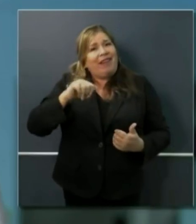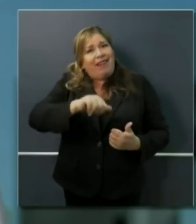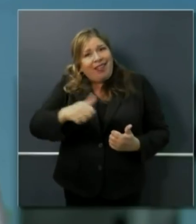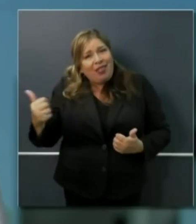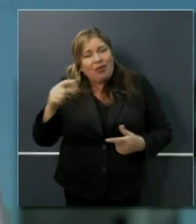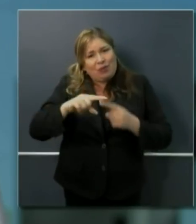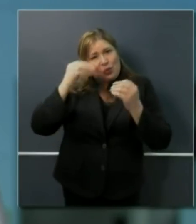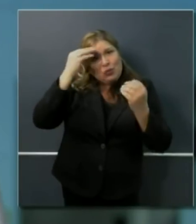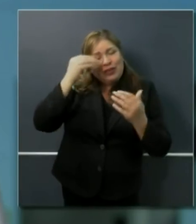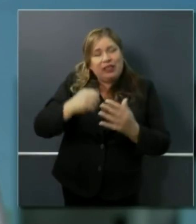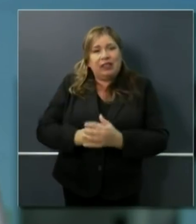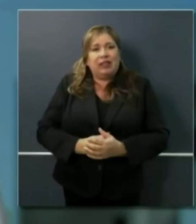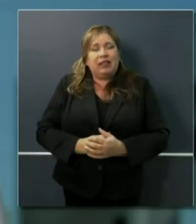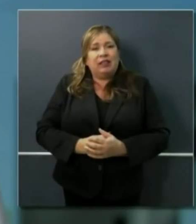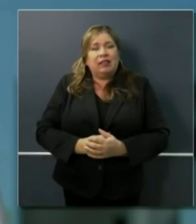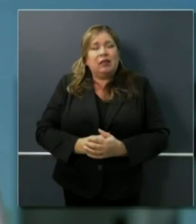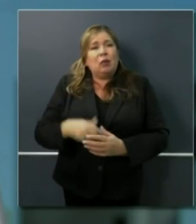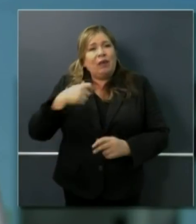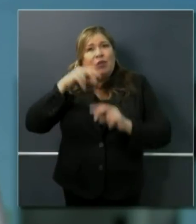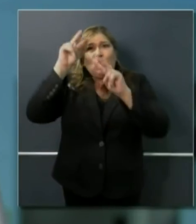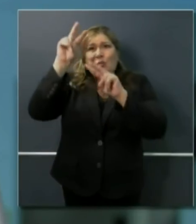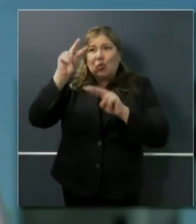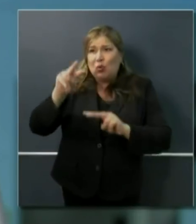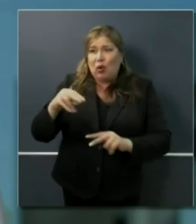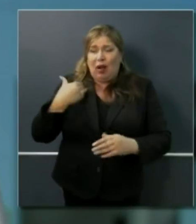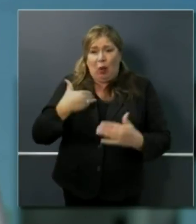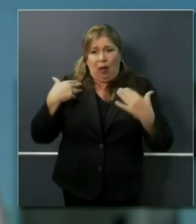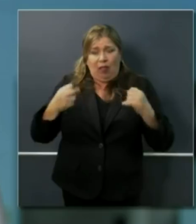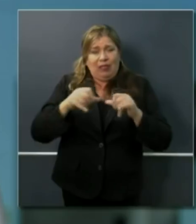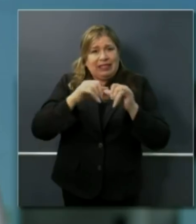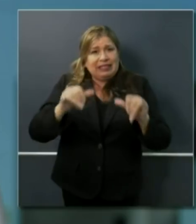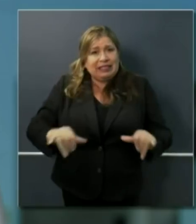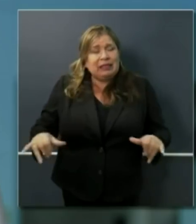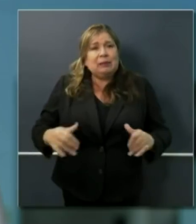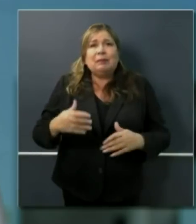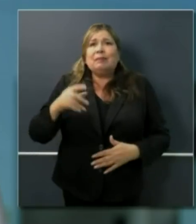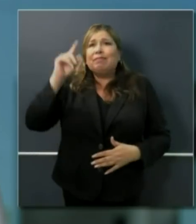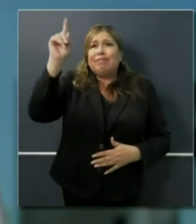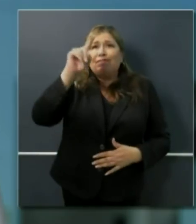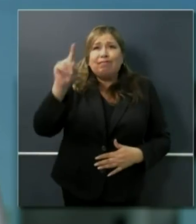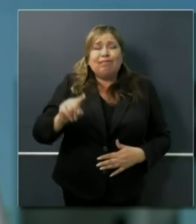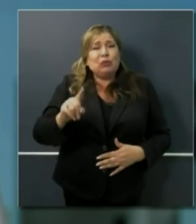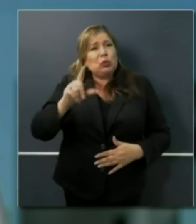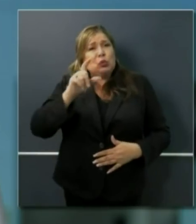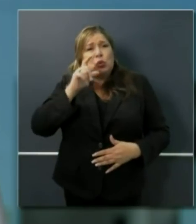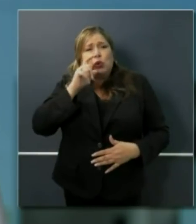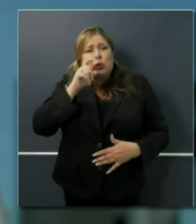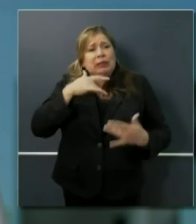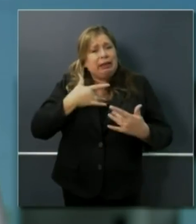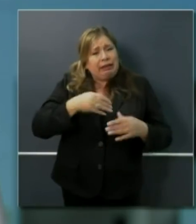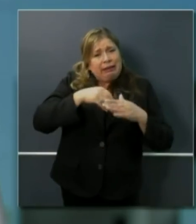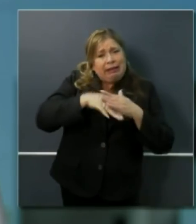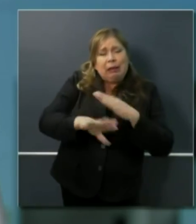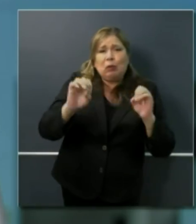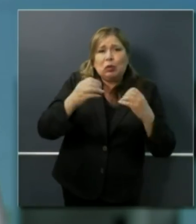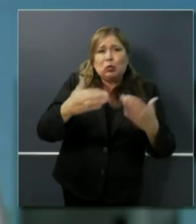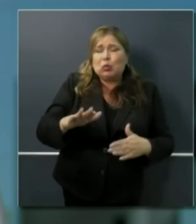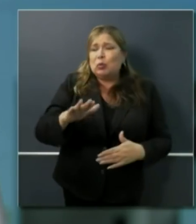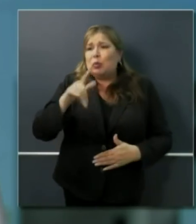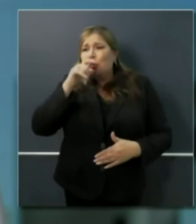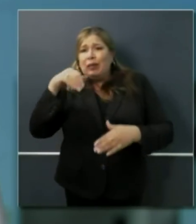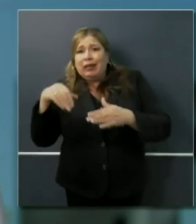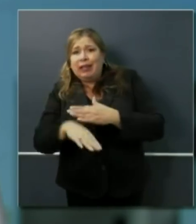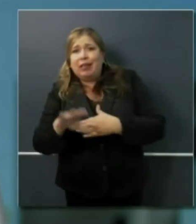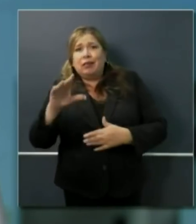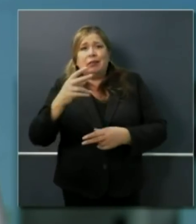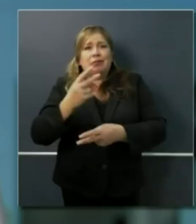our health systems look at those who are coming forward on the call lines, in the emergency room, in the urgent care, as